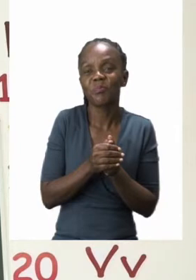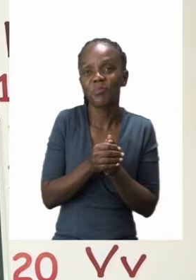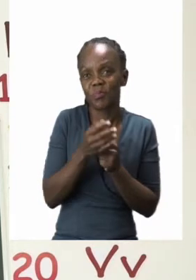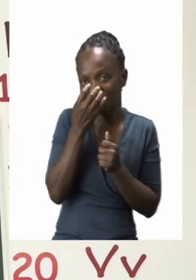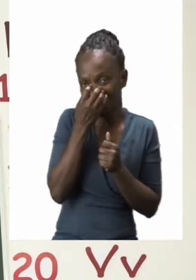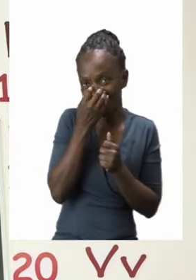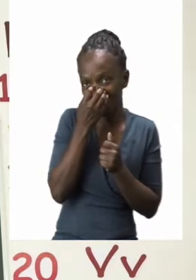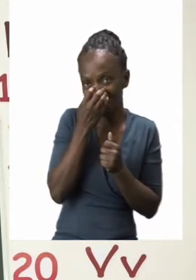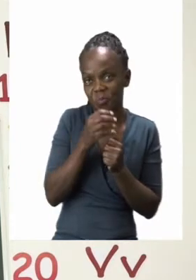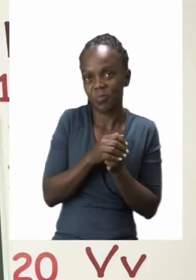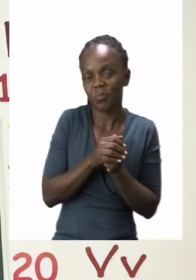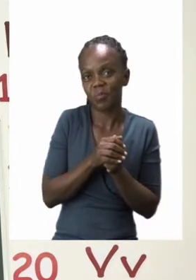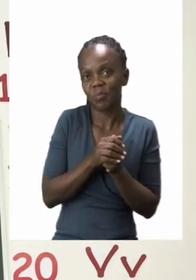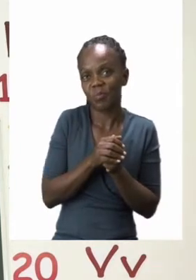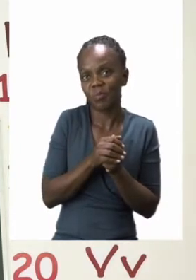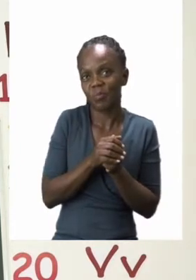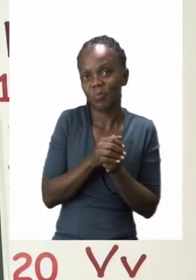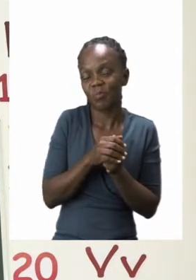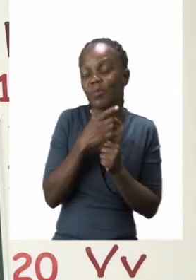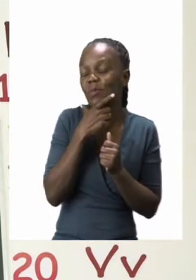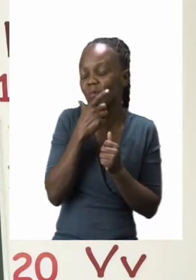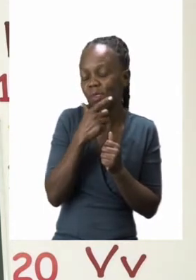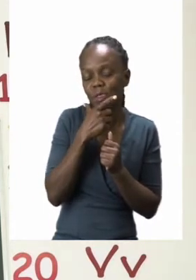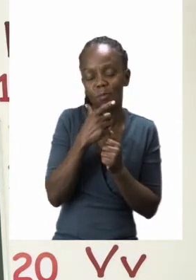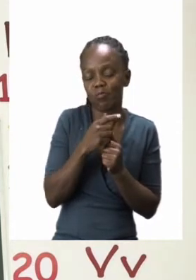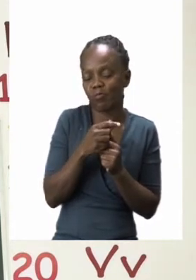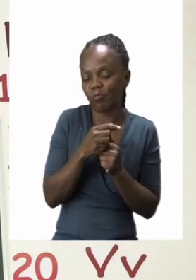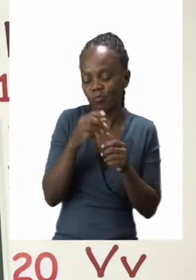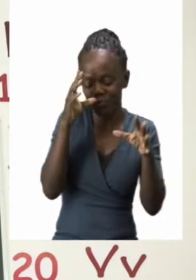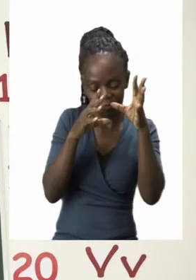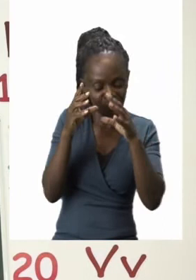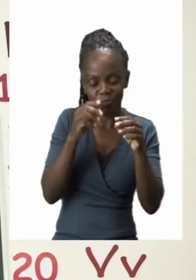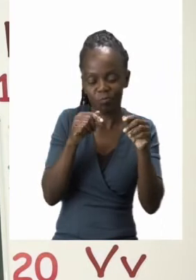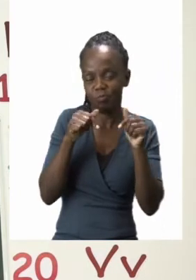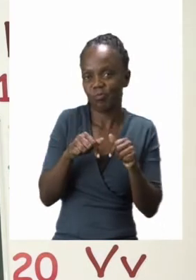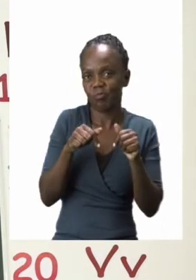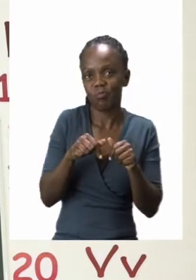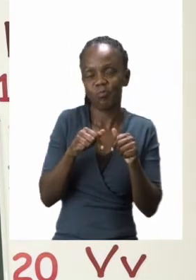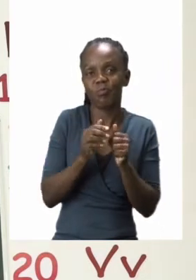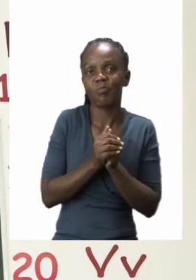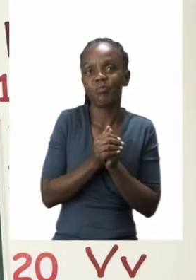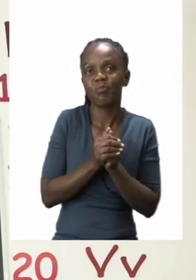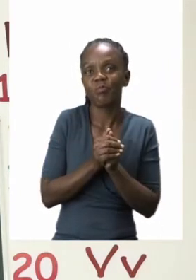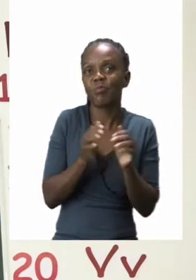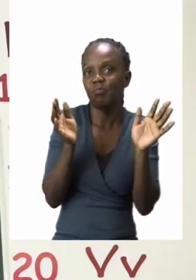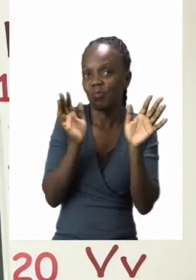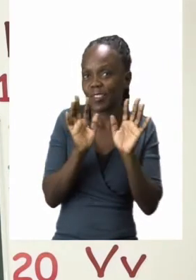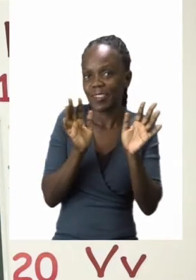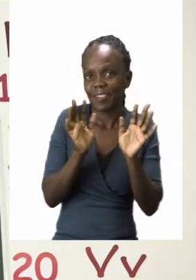and I, we would like to say thank you for joining us today and